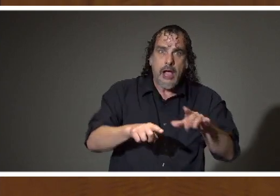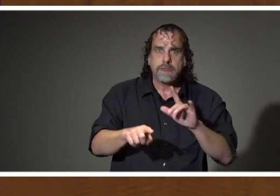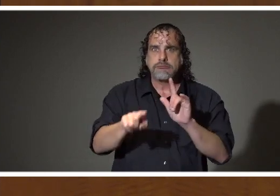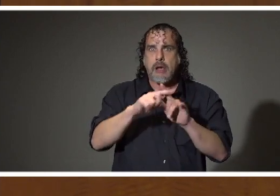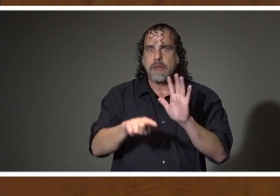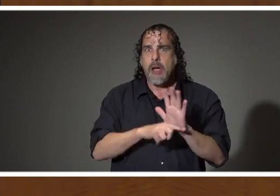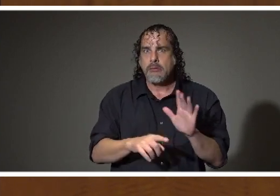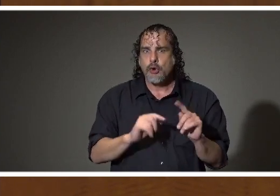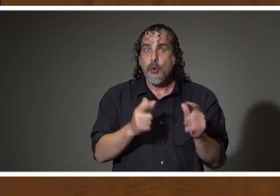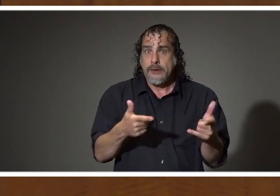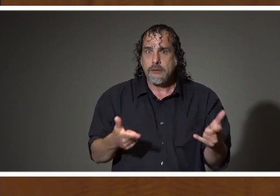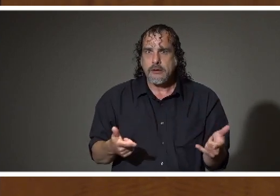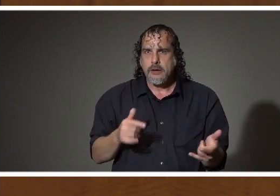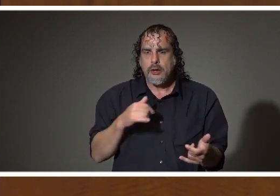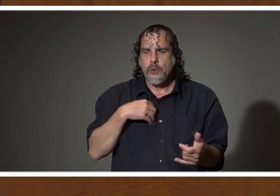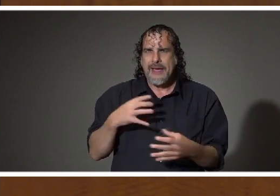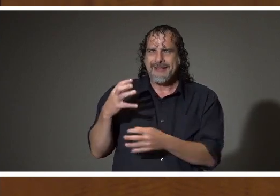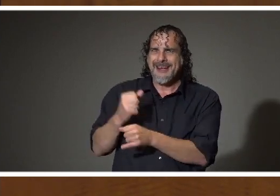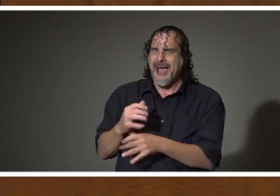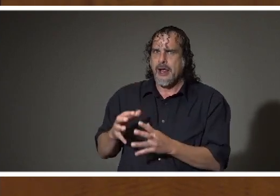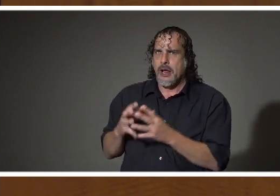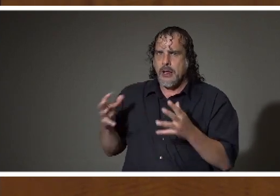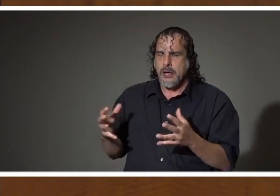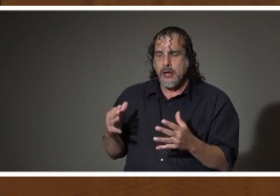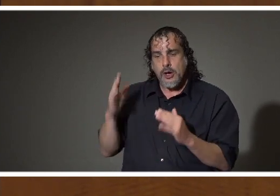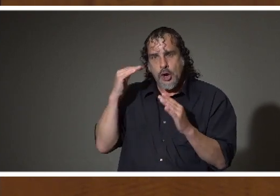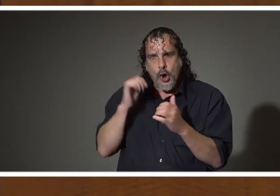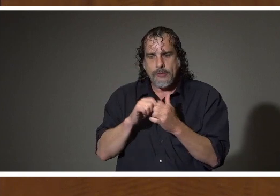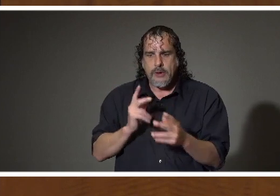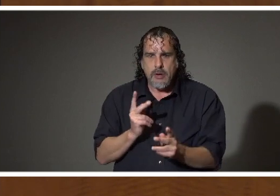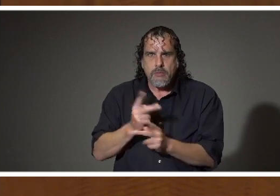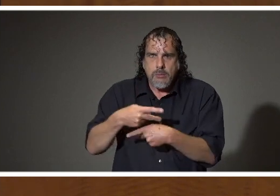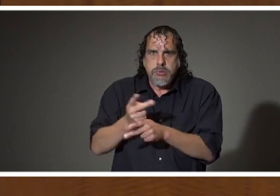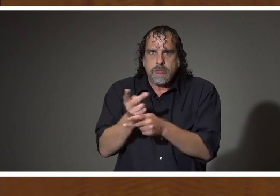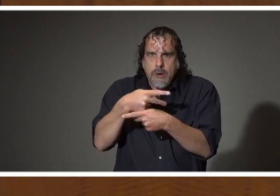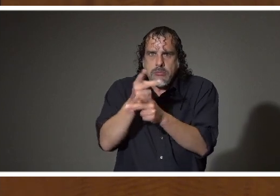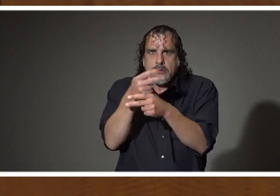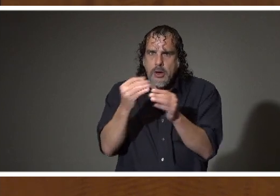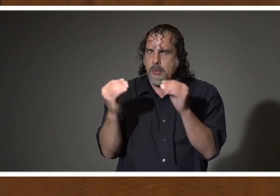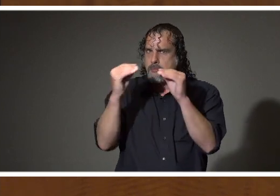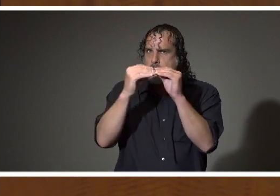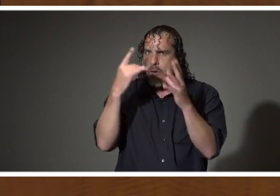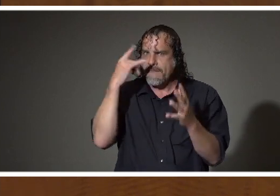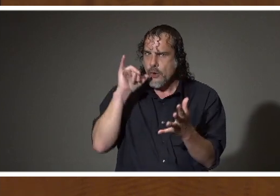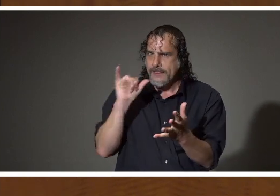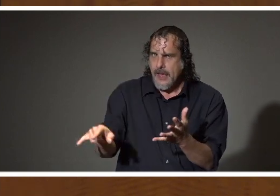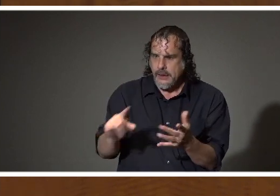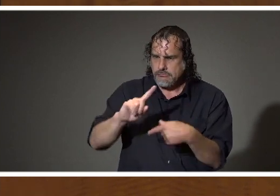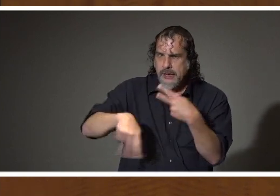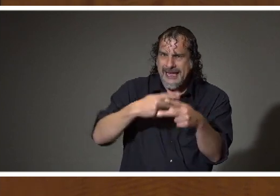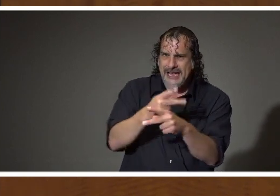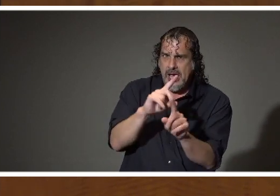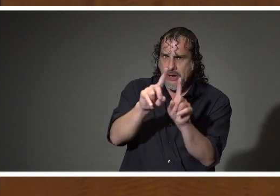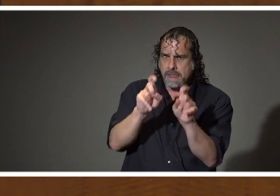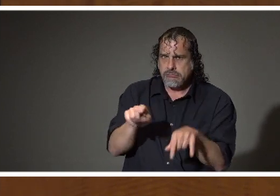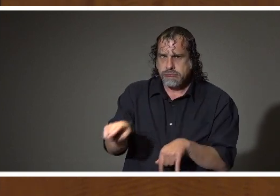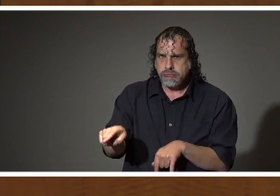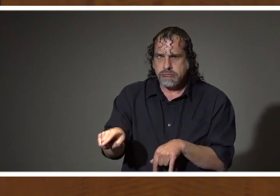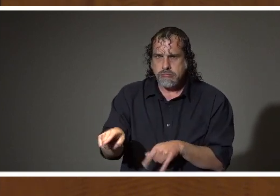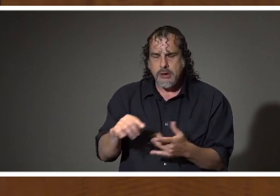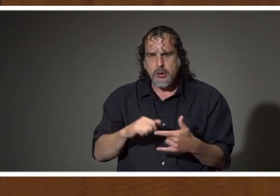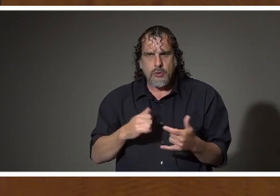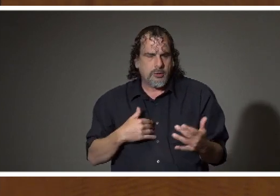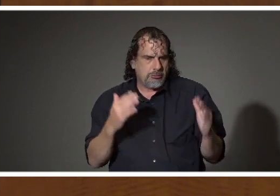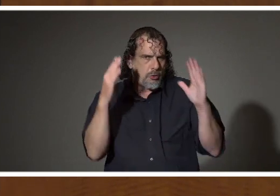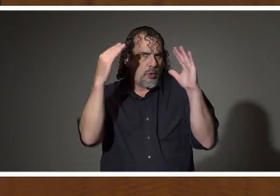not received a significant number. Hopefully, production is going to increase dramatically, and hopefully, we're going